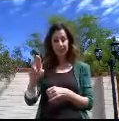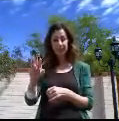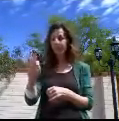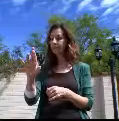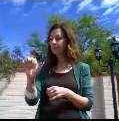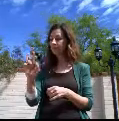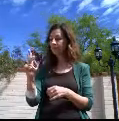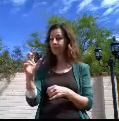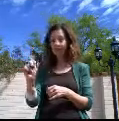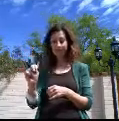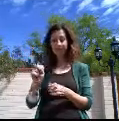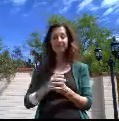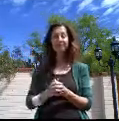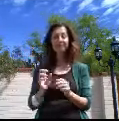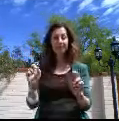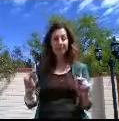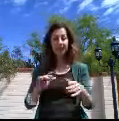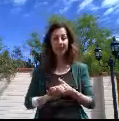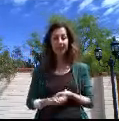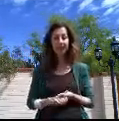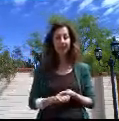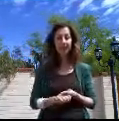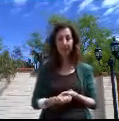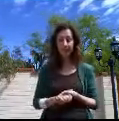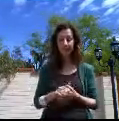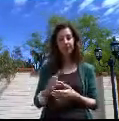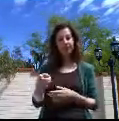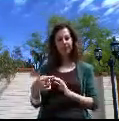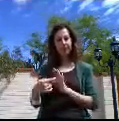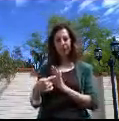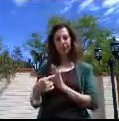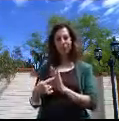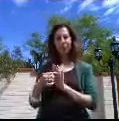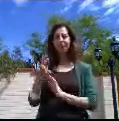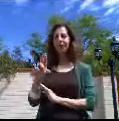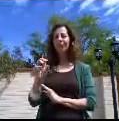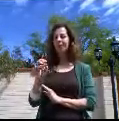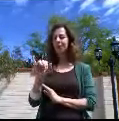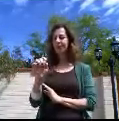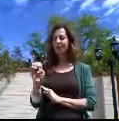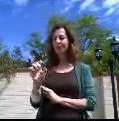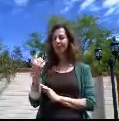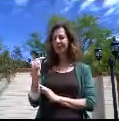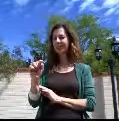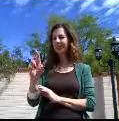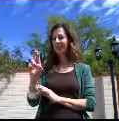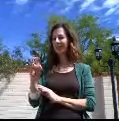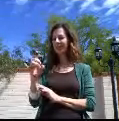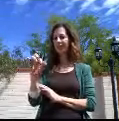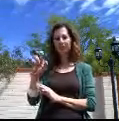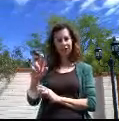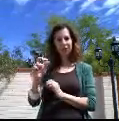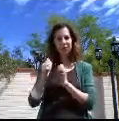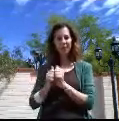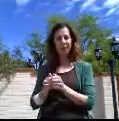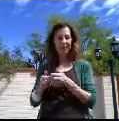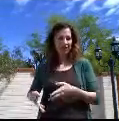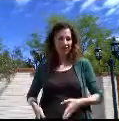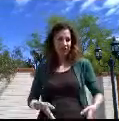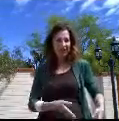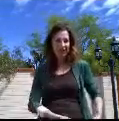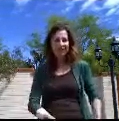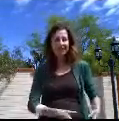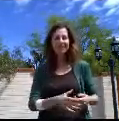Casper Franklin. All right. Here we go. Sporting the Rosie the Riveter look and his